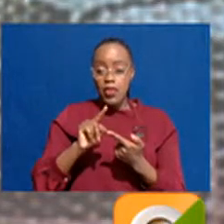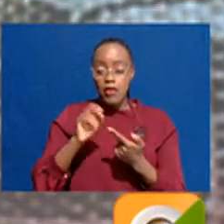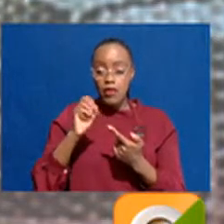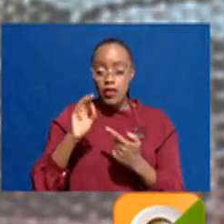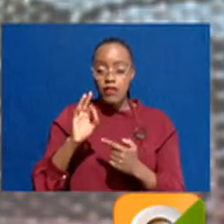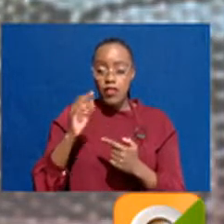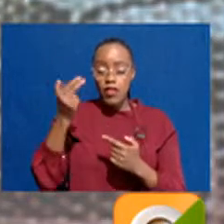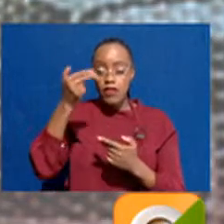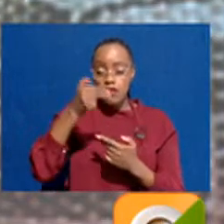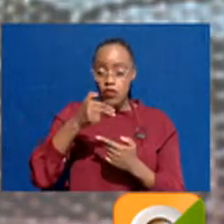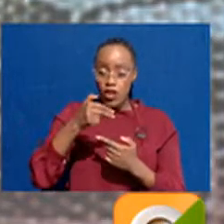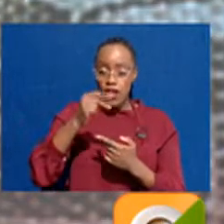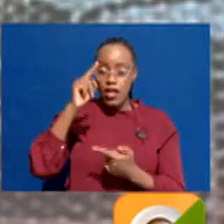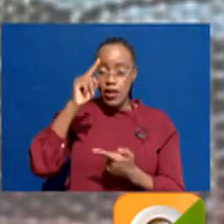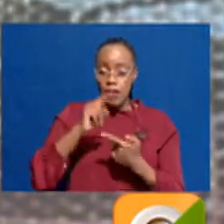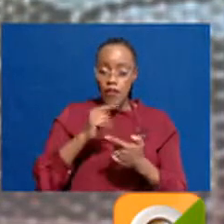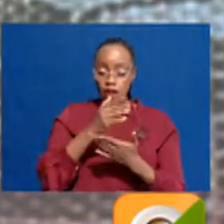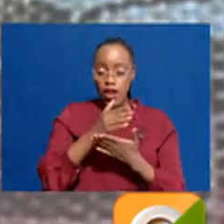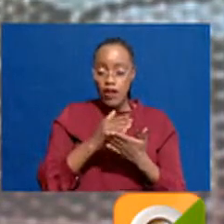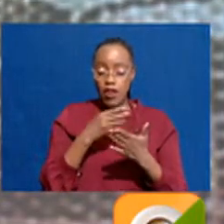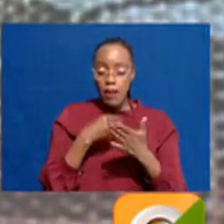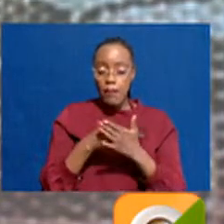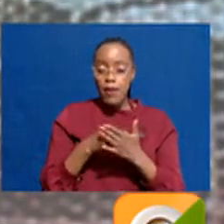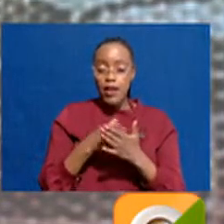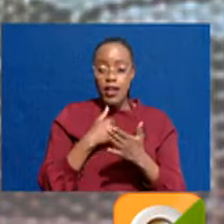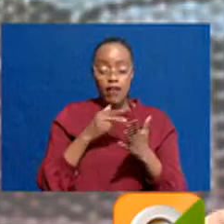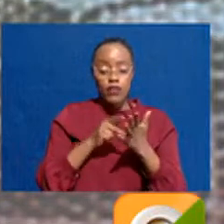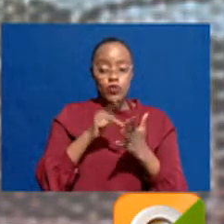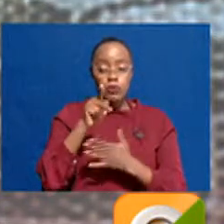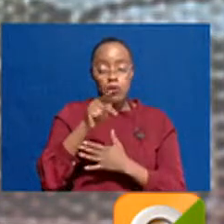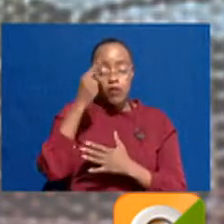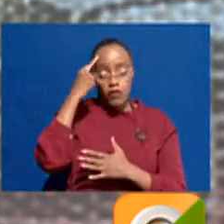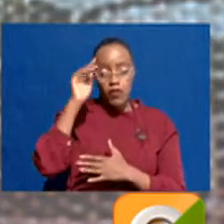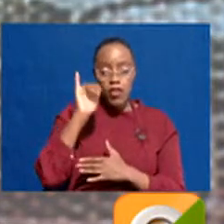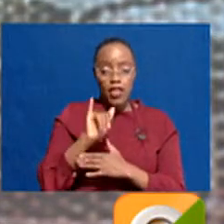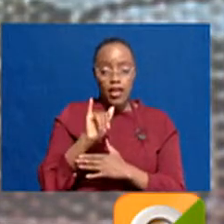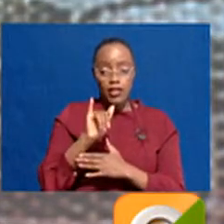do not have money to pay for it, right?